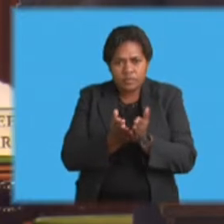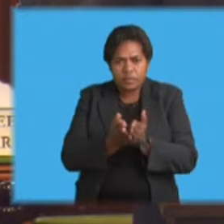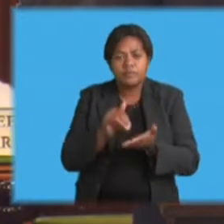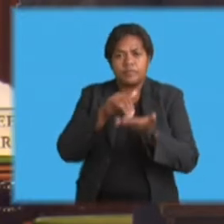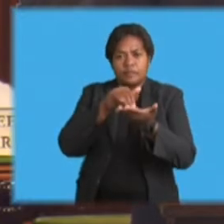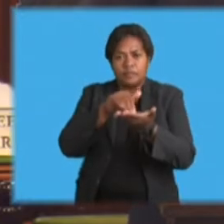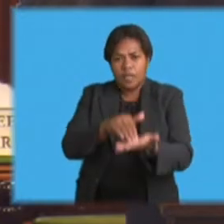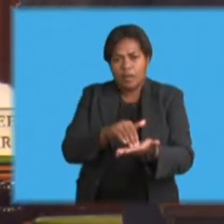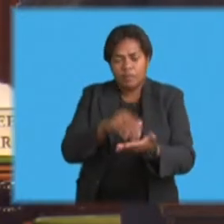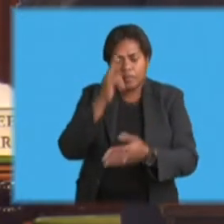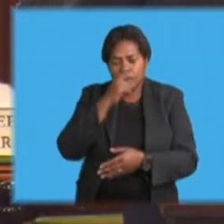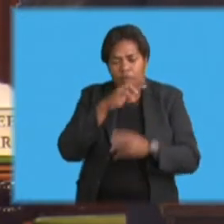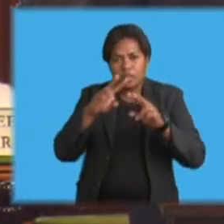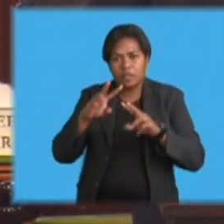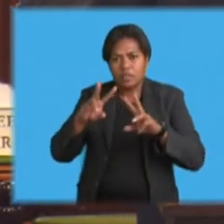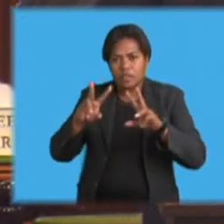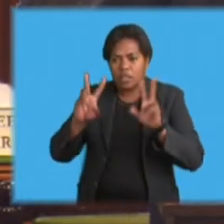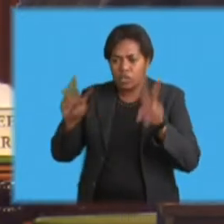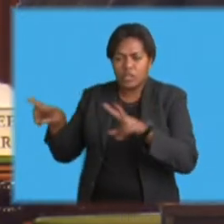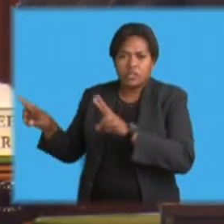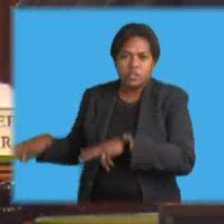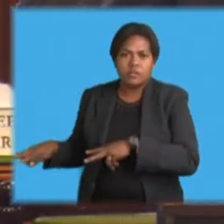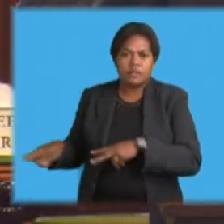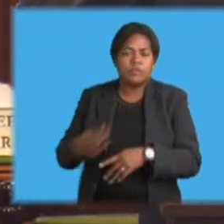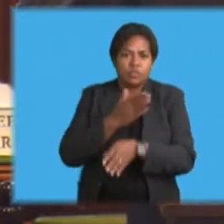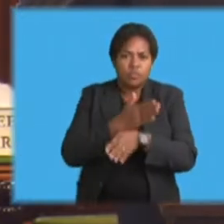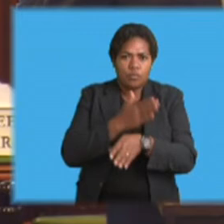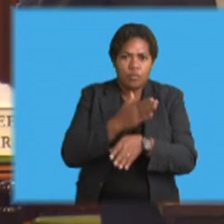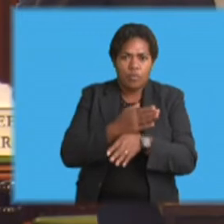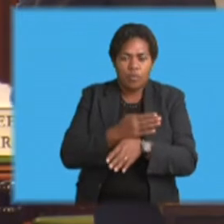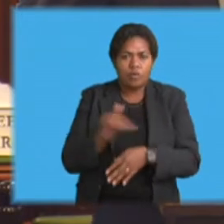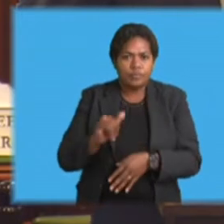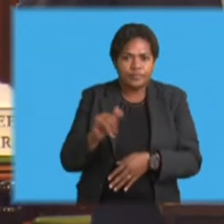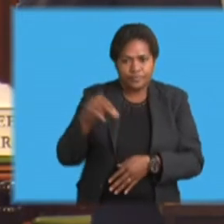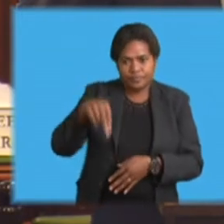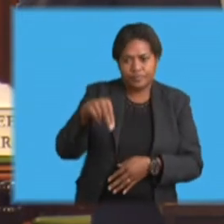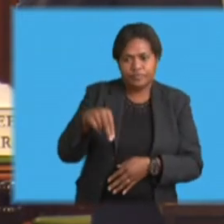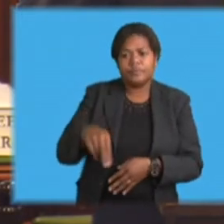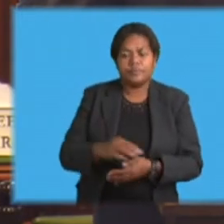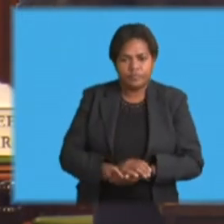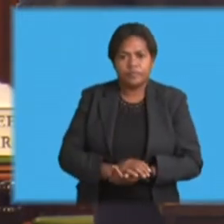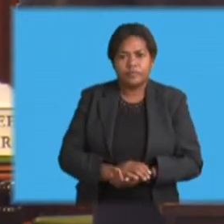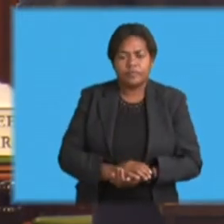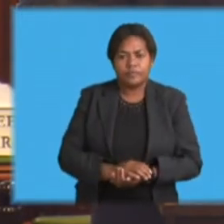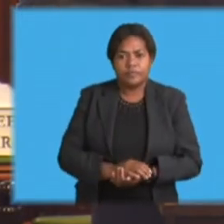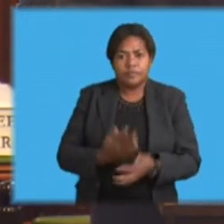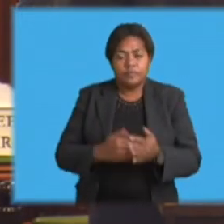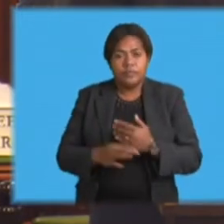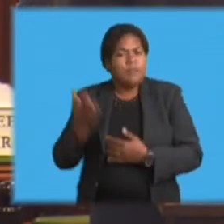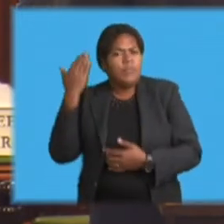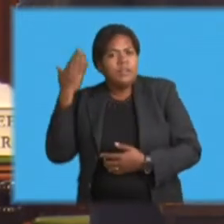people search and look for the kinds of jobs that they need. One other additional development that has taken place now, in the past when